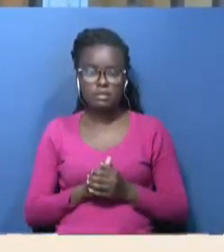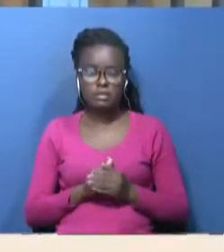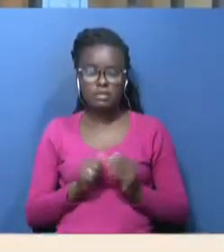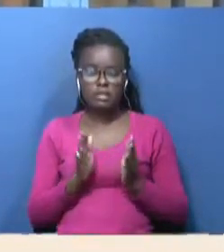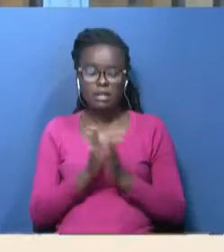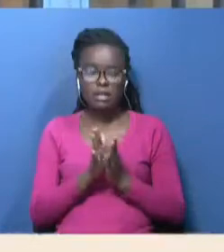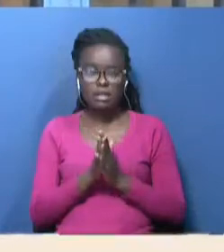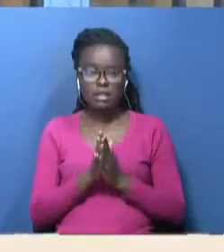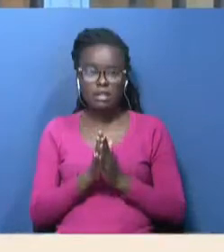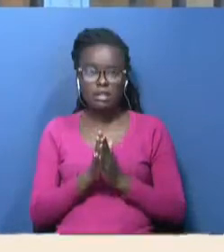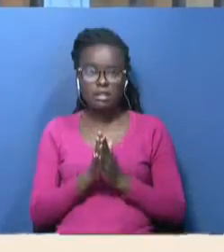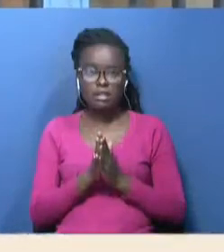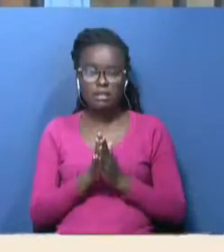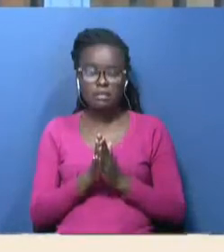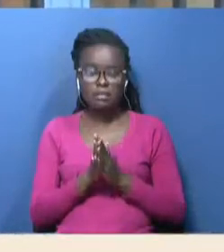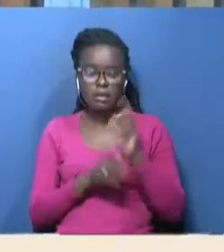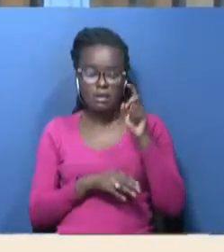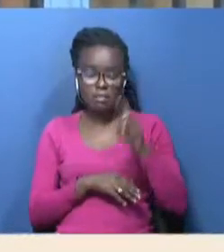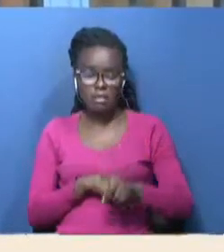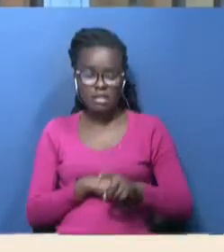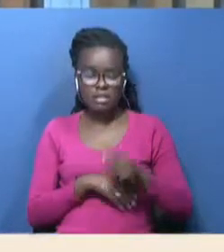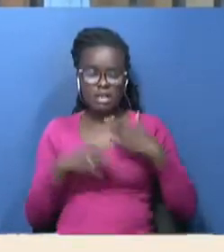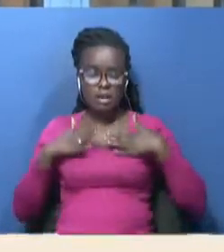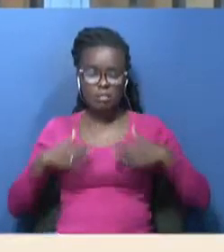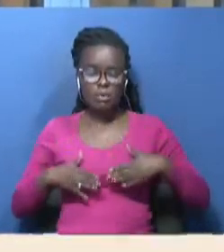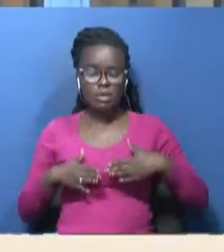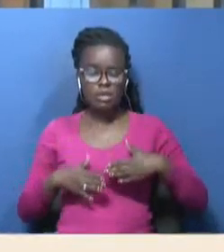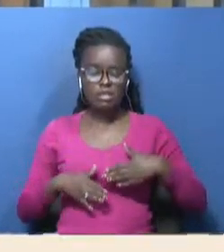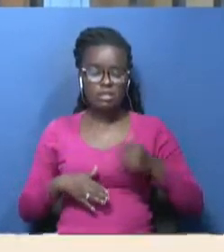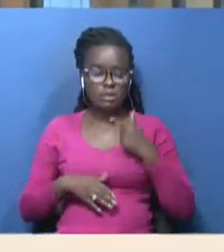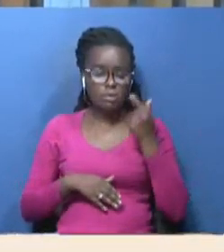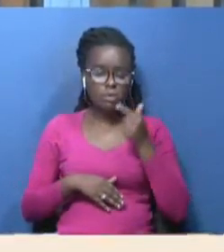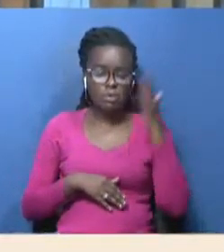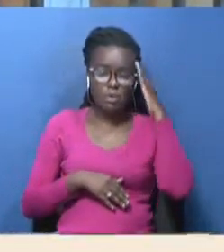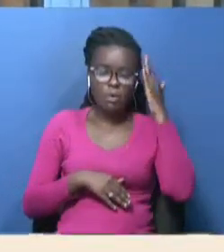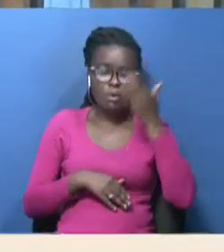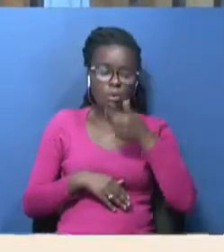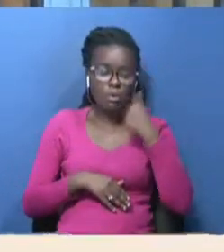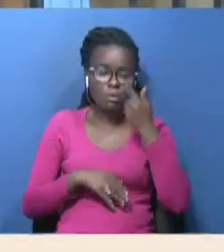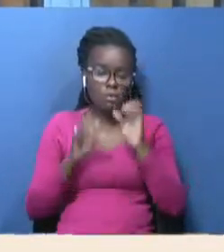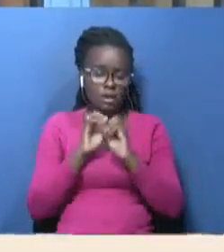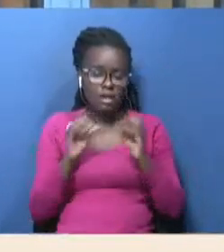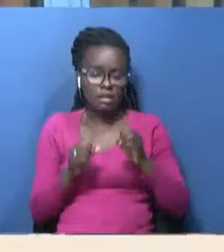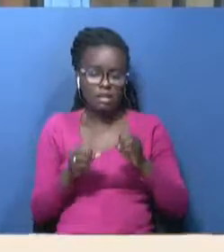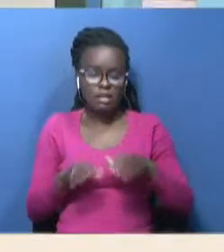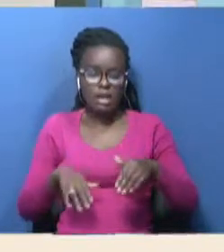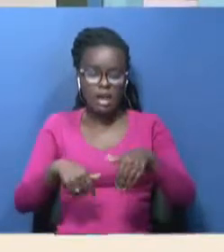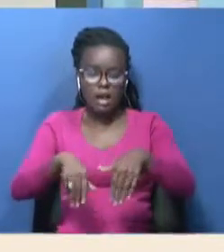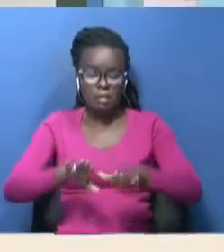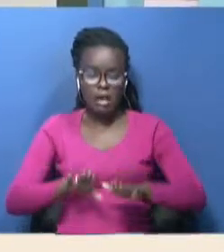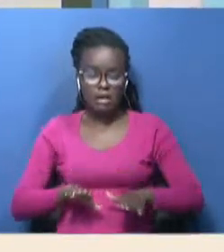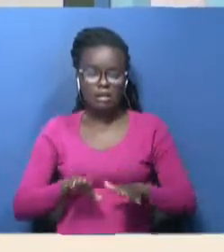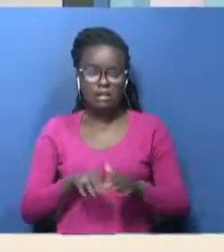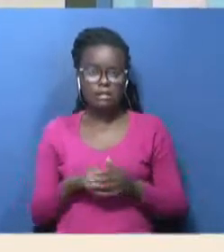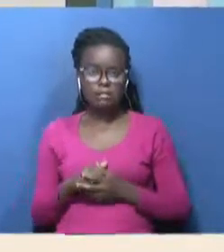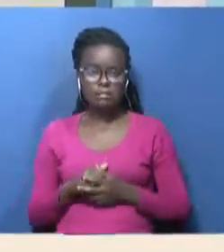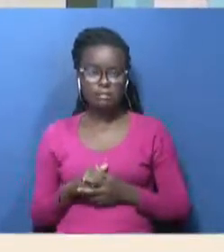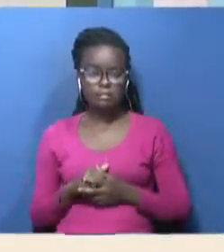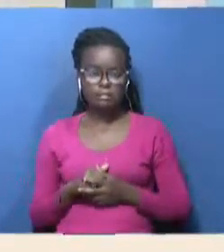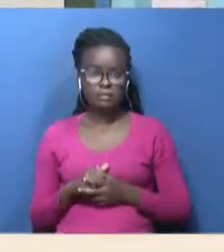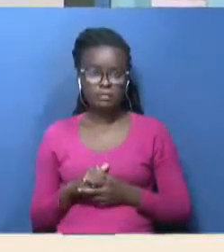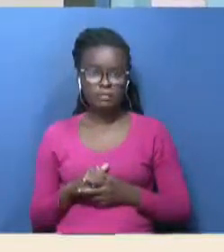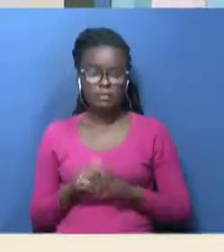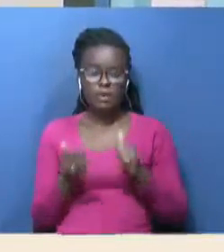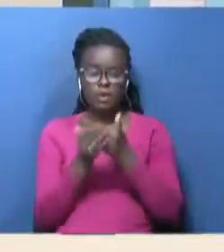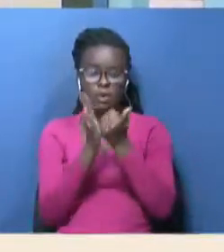is a requirement that unclaimed bodies under the Public Health Act be disposed of accordingly. Kuringana na